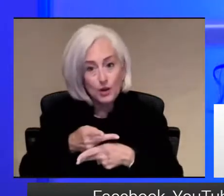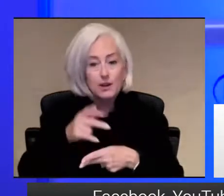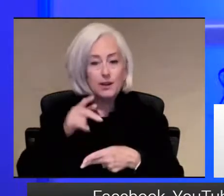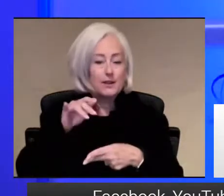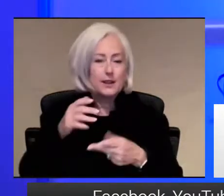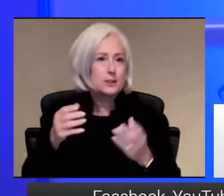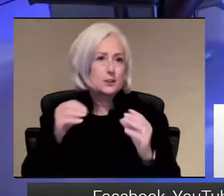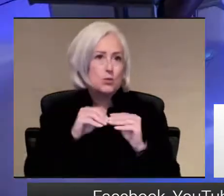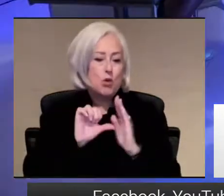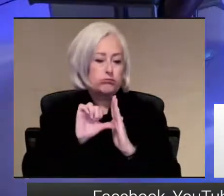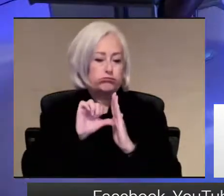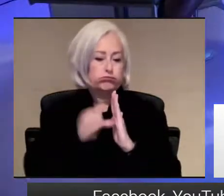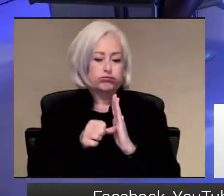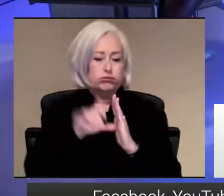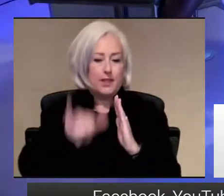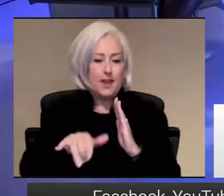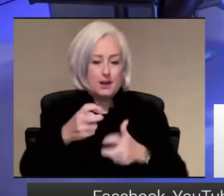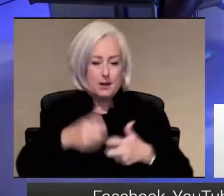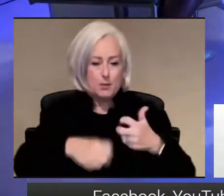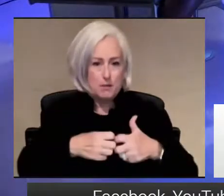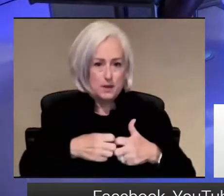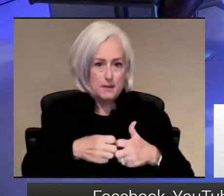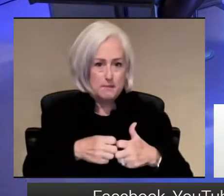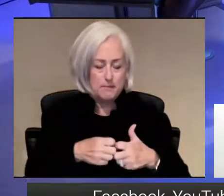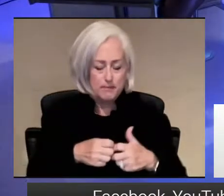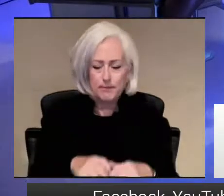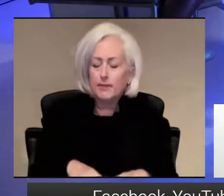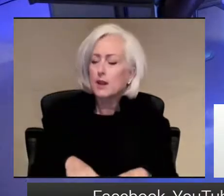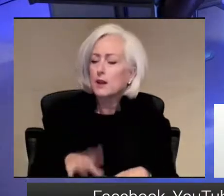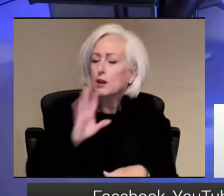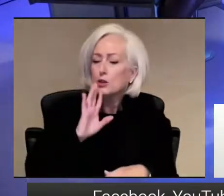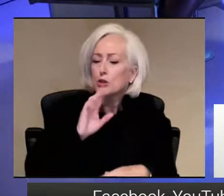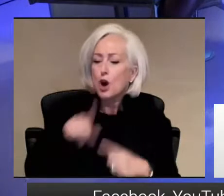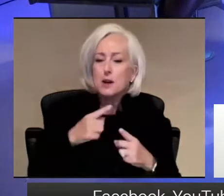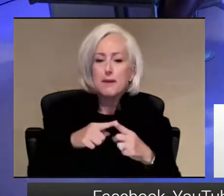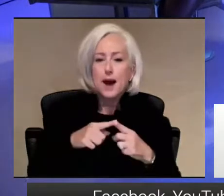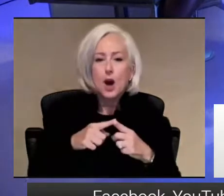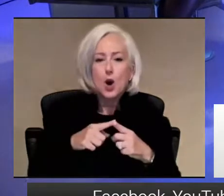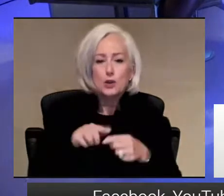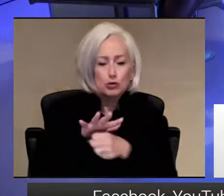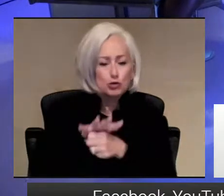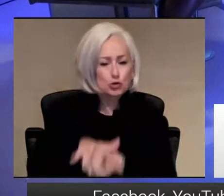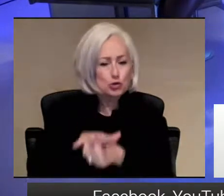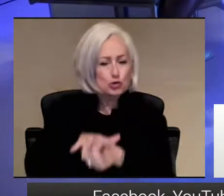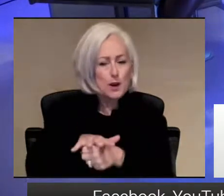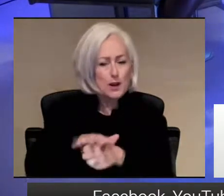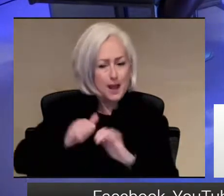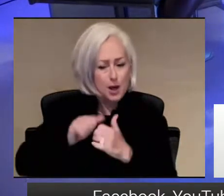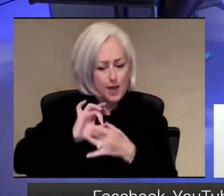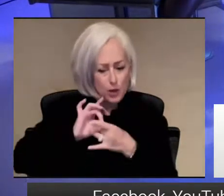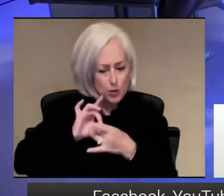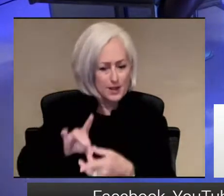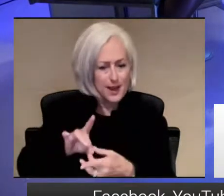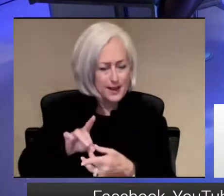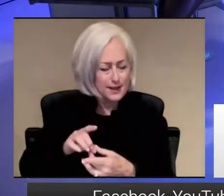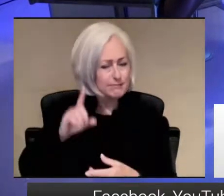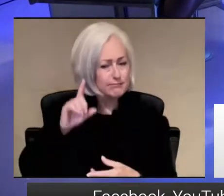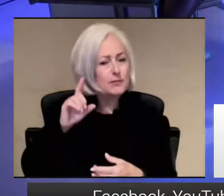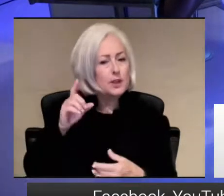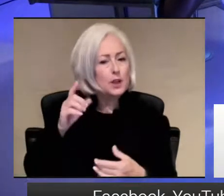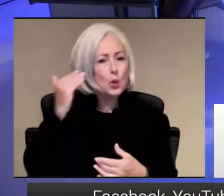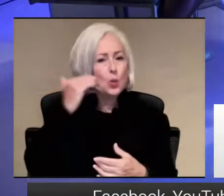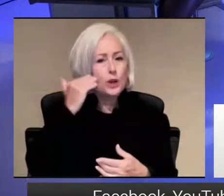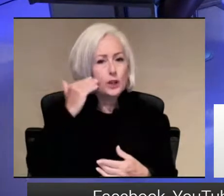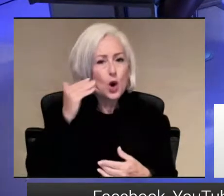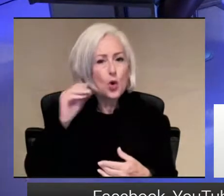been here. Let's return to that issue about the underlying stress, because I got to believe that's really a big part of it. And we know that African Americans in general